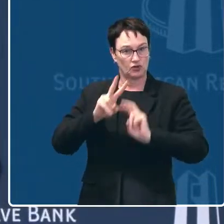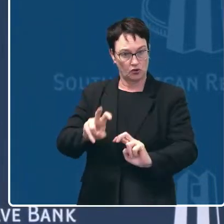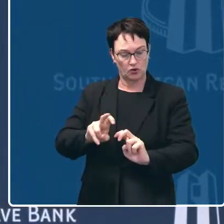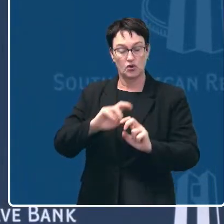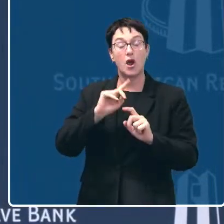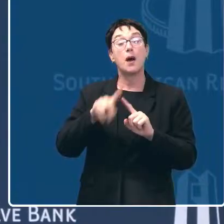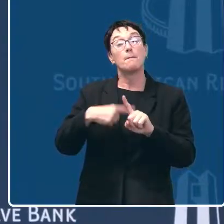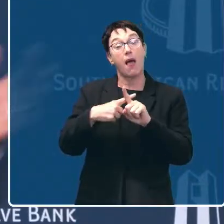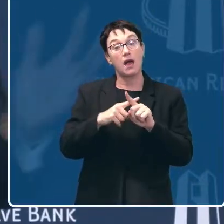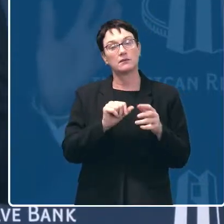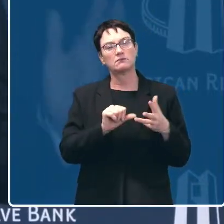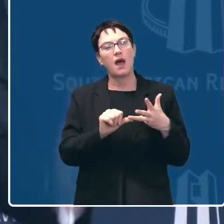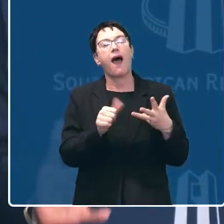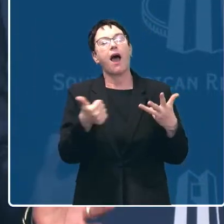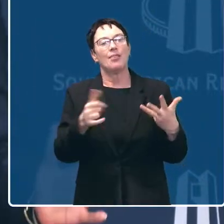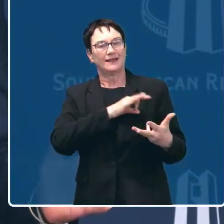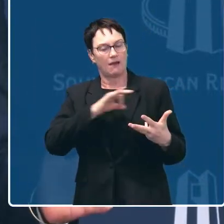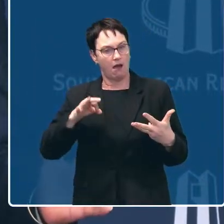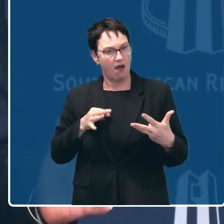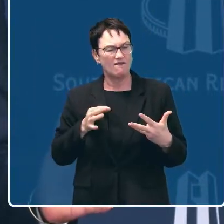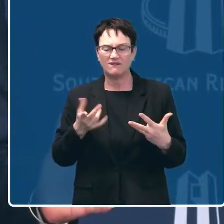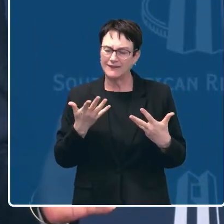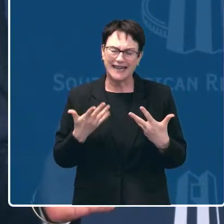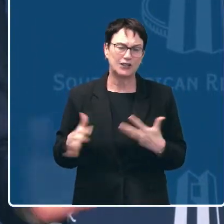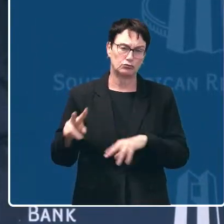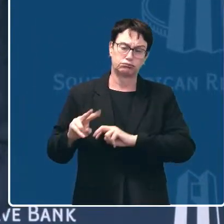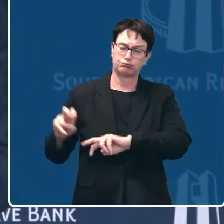Bank. It's comprehensive.